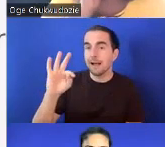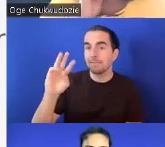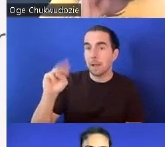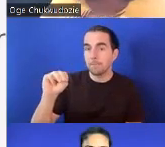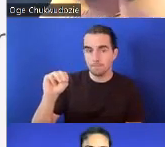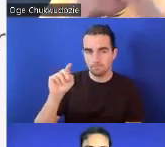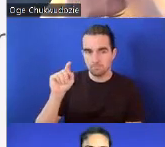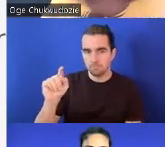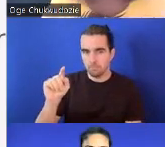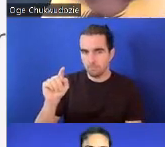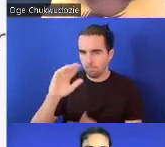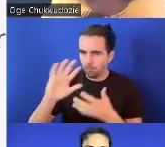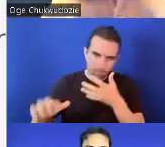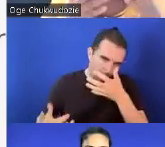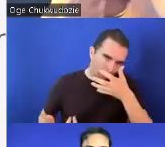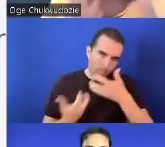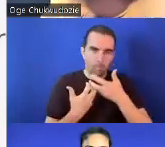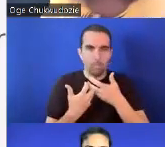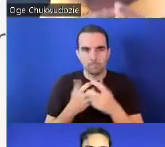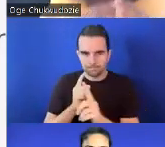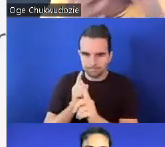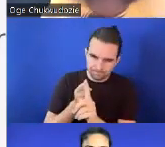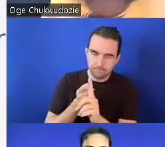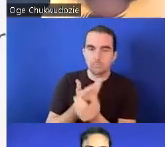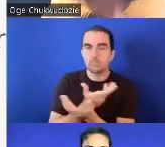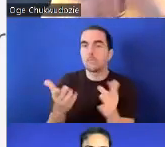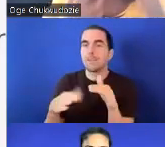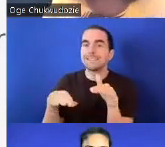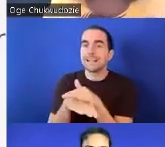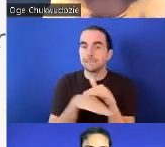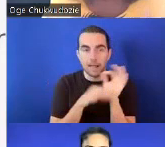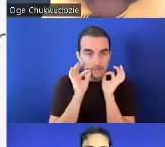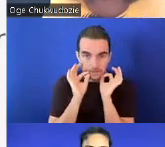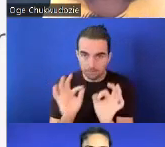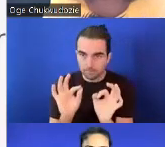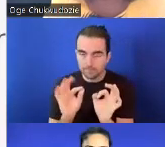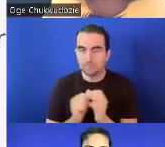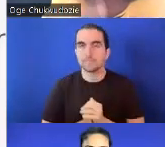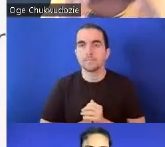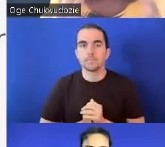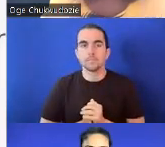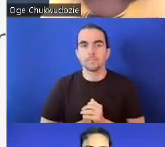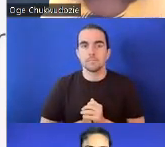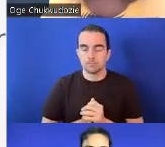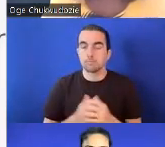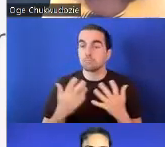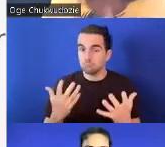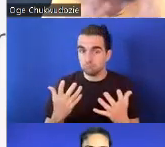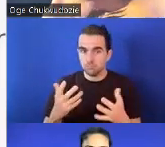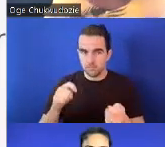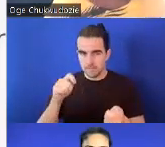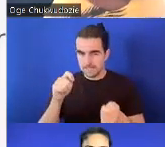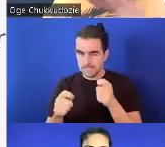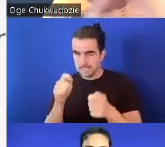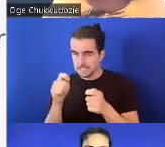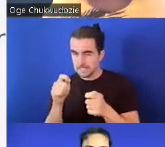saying, you need to constantly, you know, find out how this is going on with them. If the reporting is low, don't be